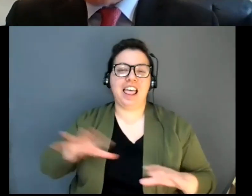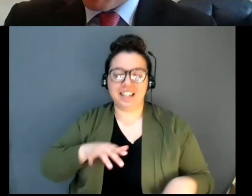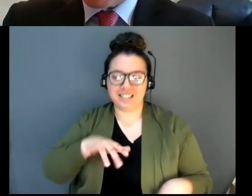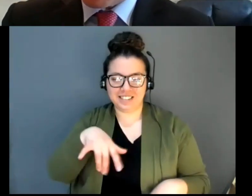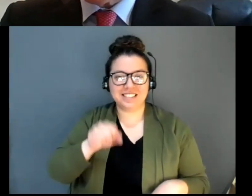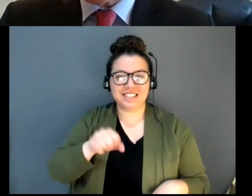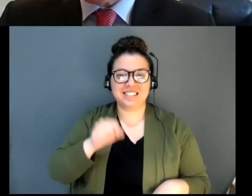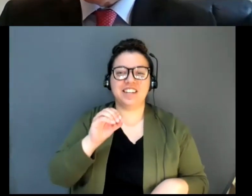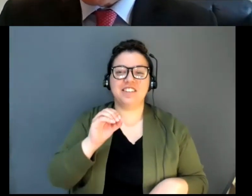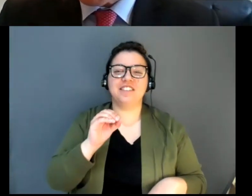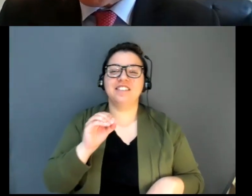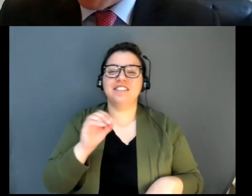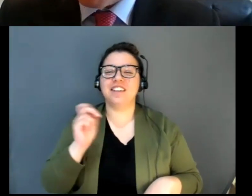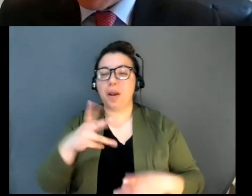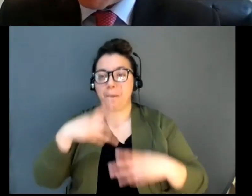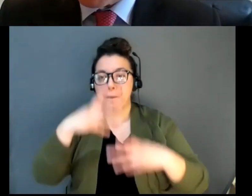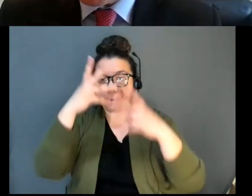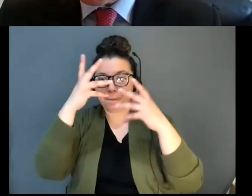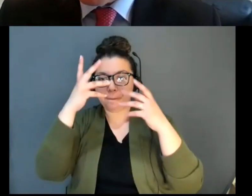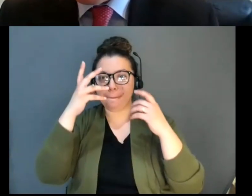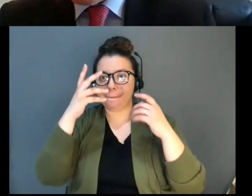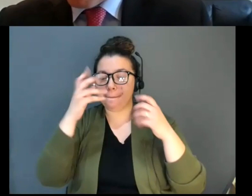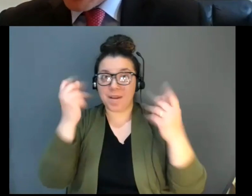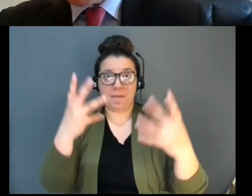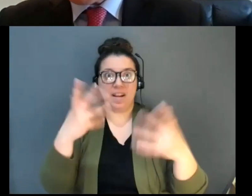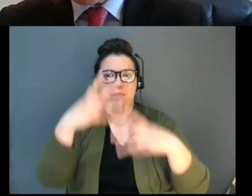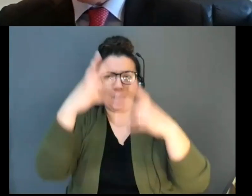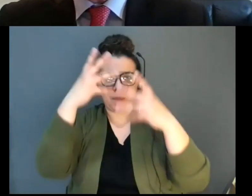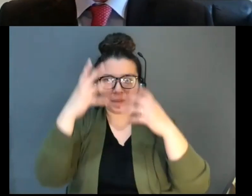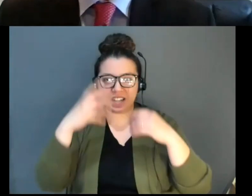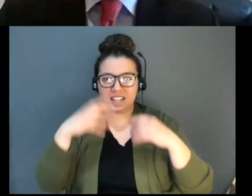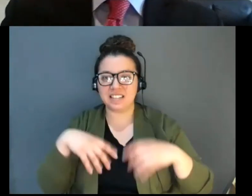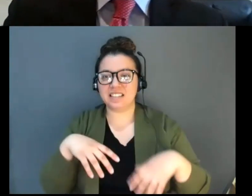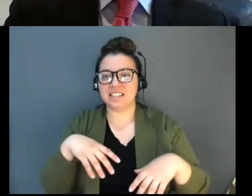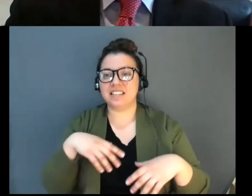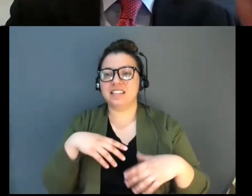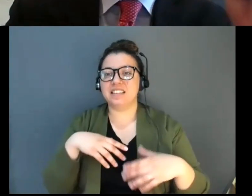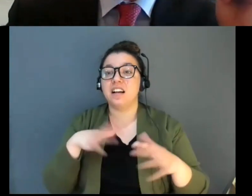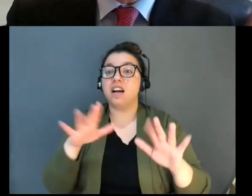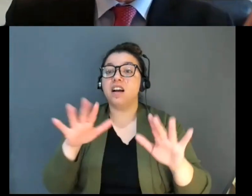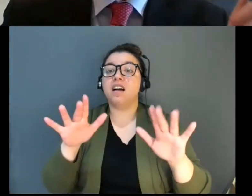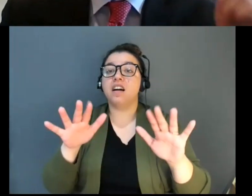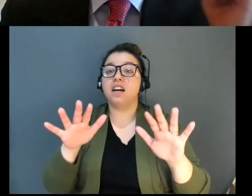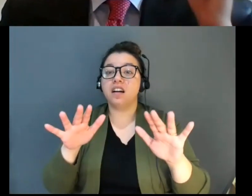And oh my gosh, there's so many things flying by. Rights are determined in